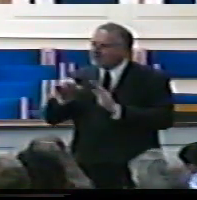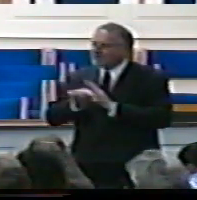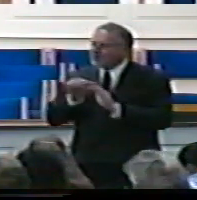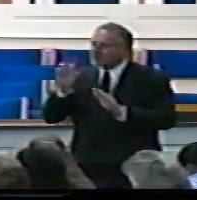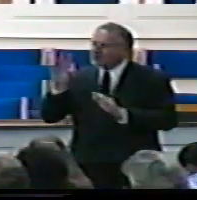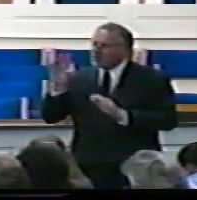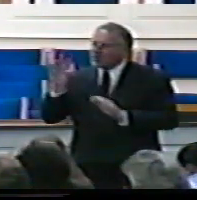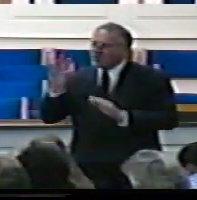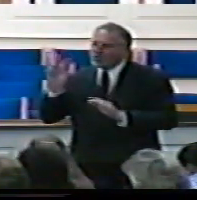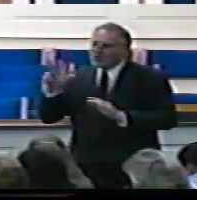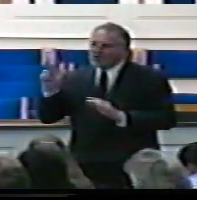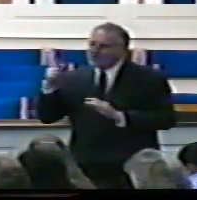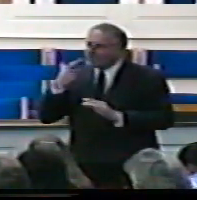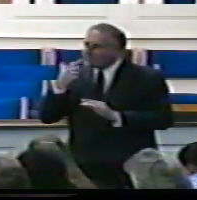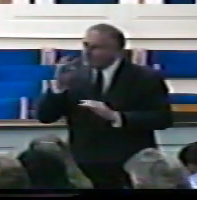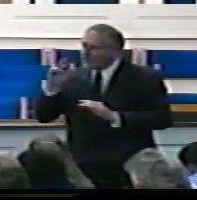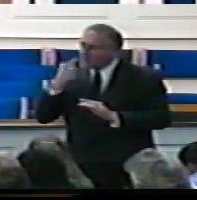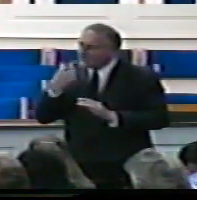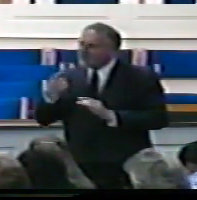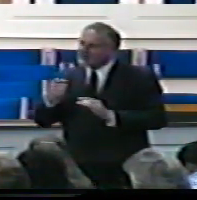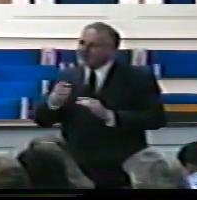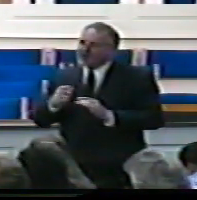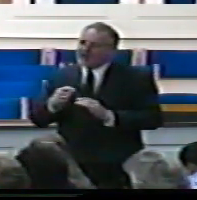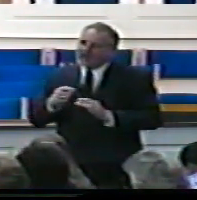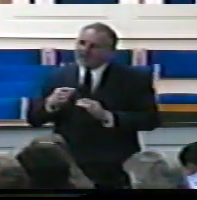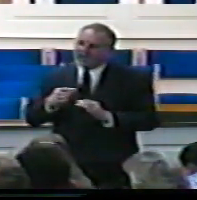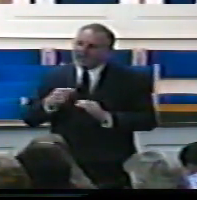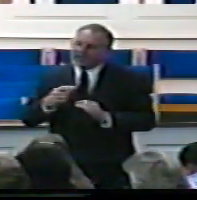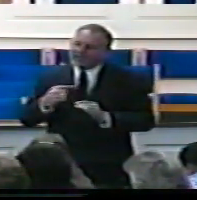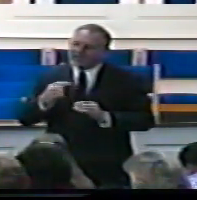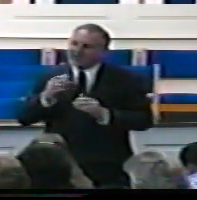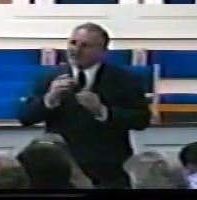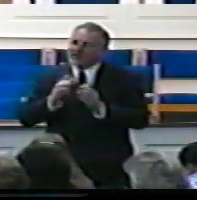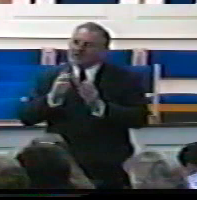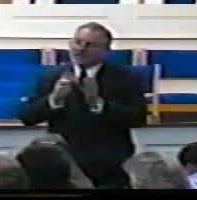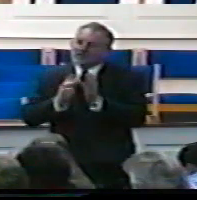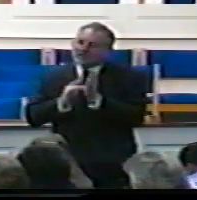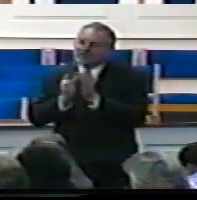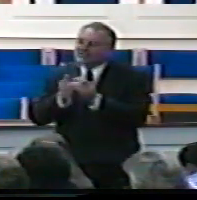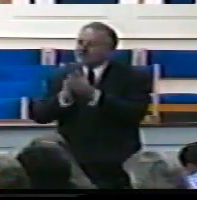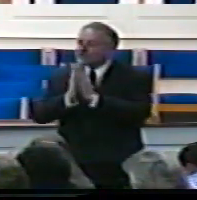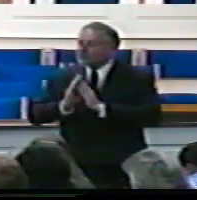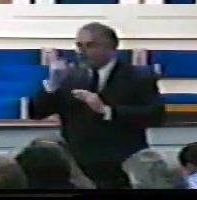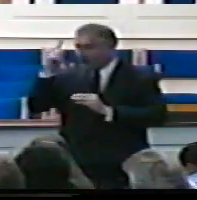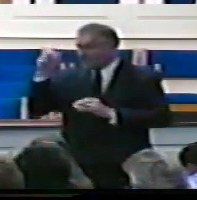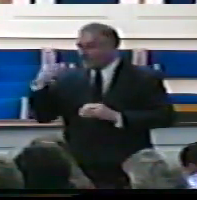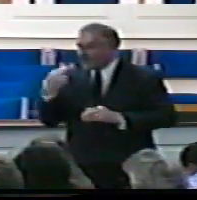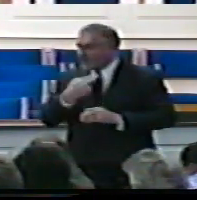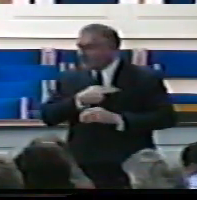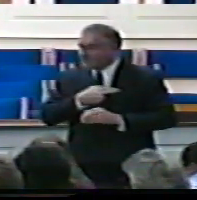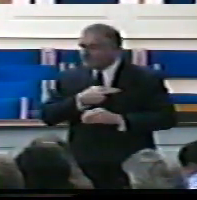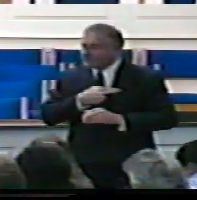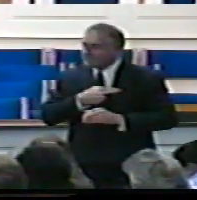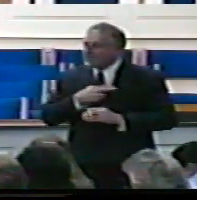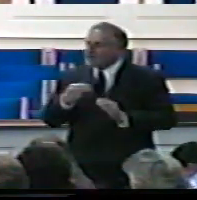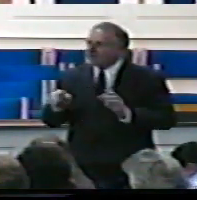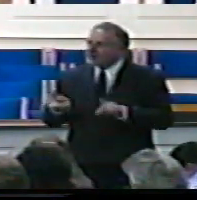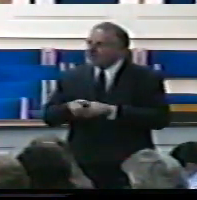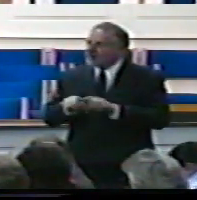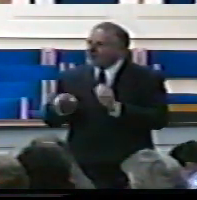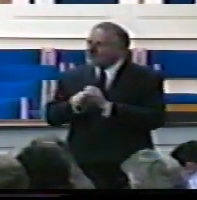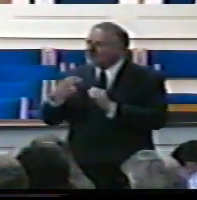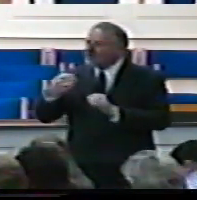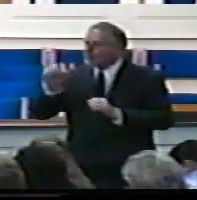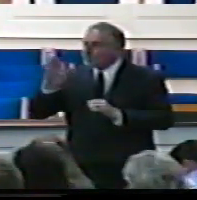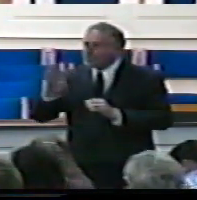us. Hebrews 7:25, he ever lives to make intercession for us. But I want to show you a little verse tonight that we've not looked at yet in this study, in